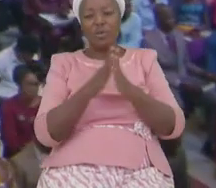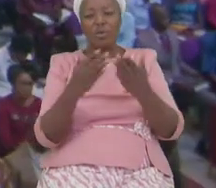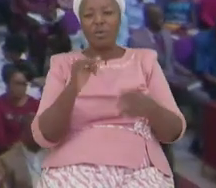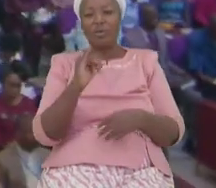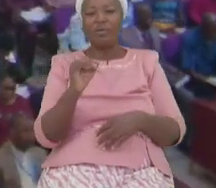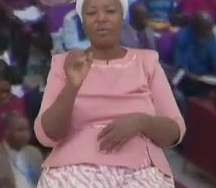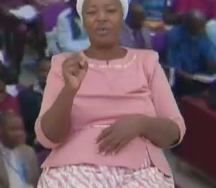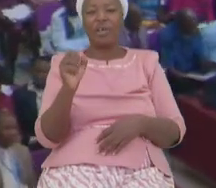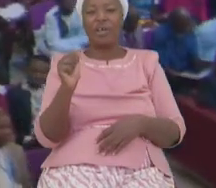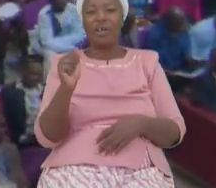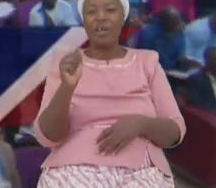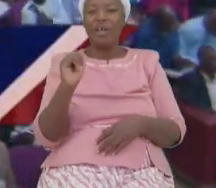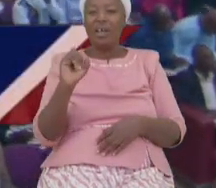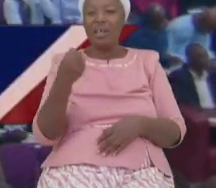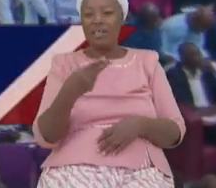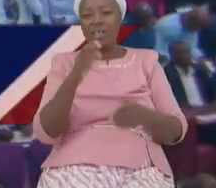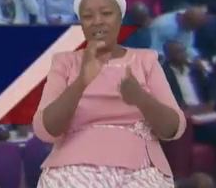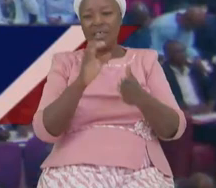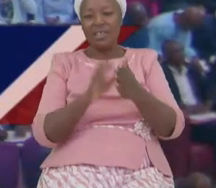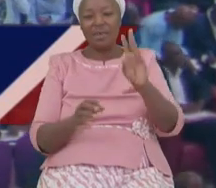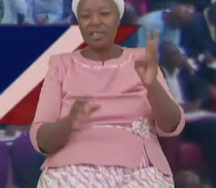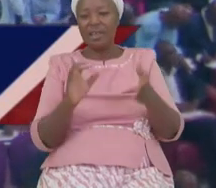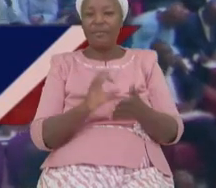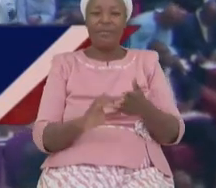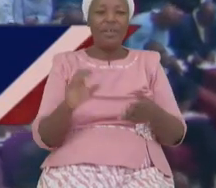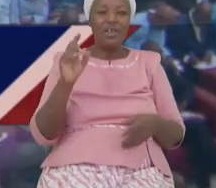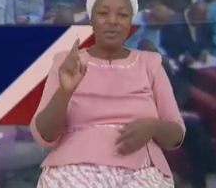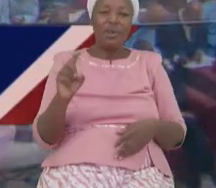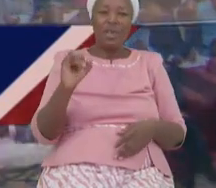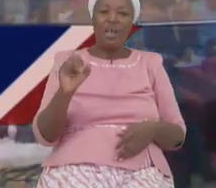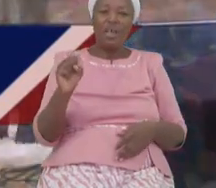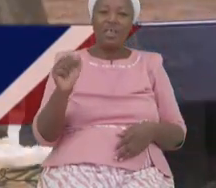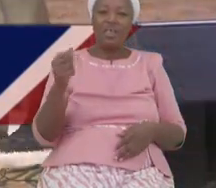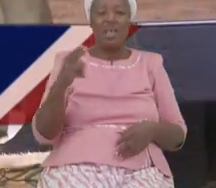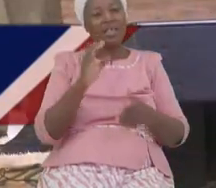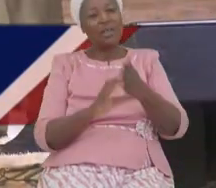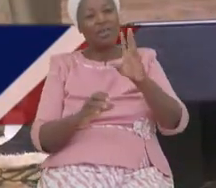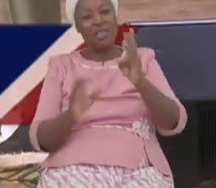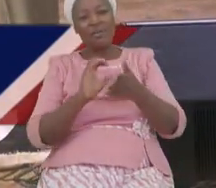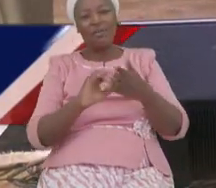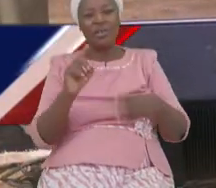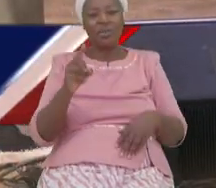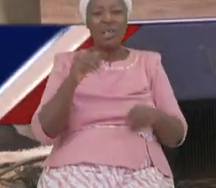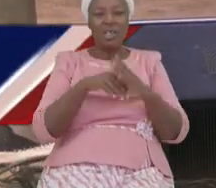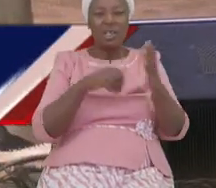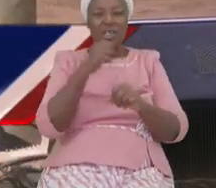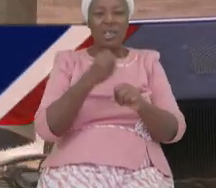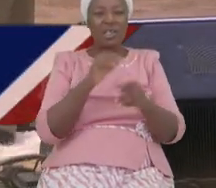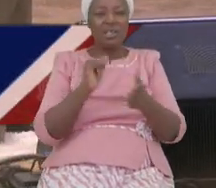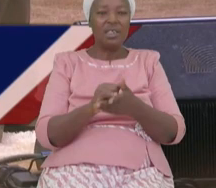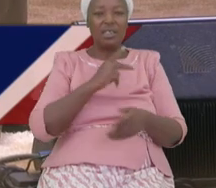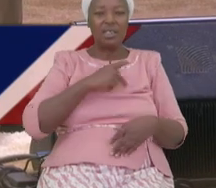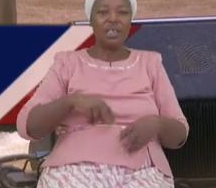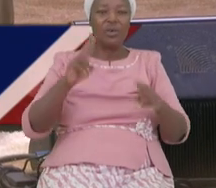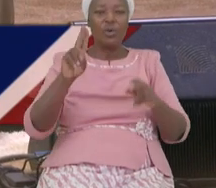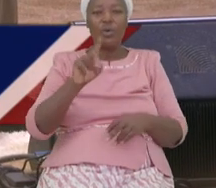chapter 6, and I'm reading from verse 1. Isaiah chapter 6, verse 1. In the year that King Uzziah died, I